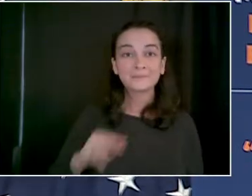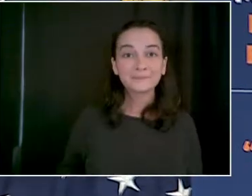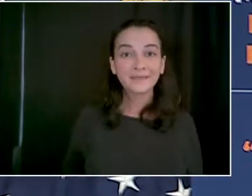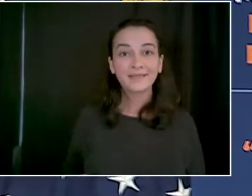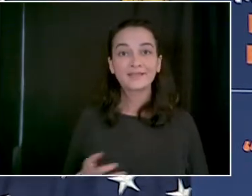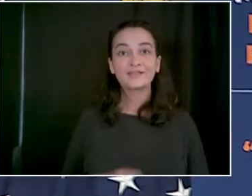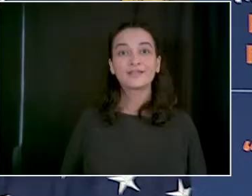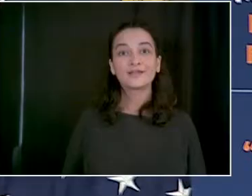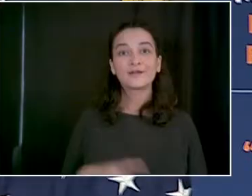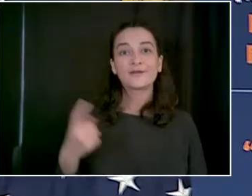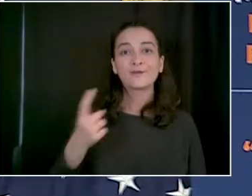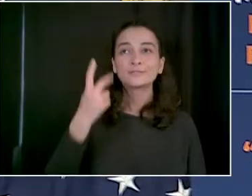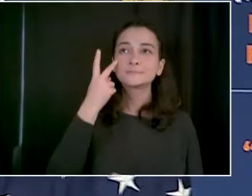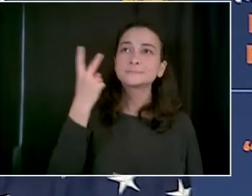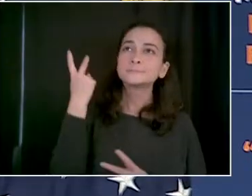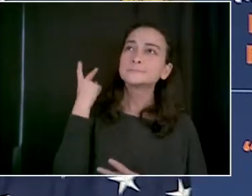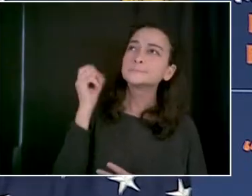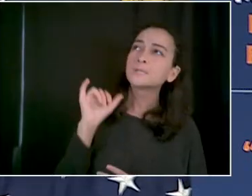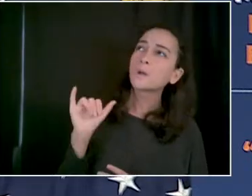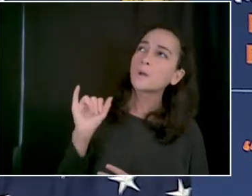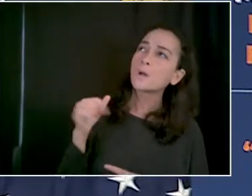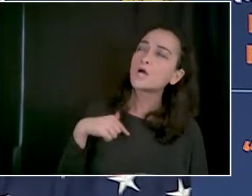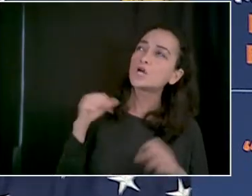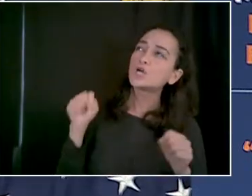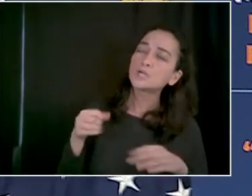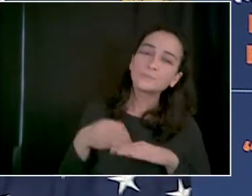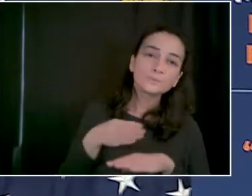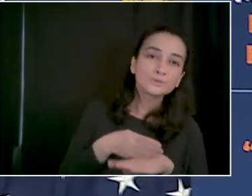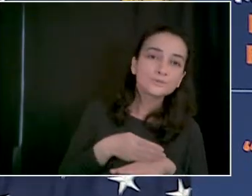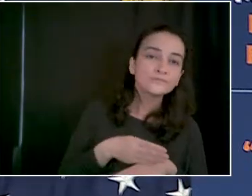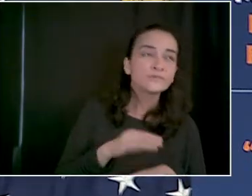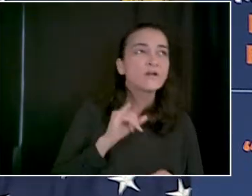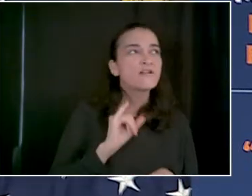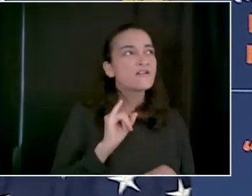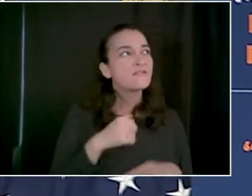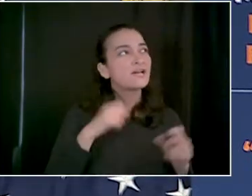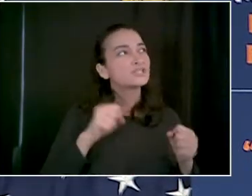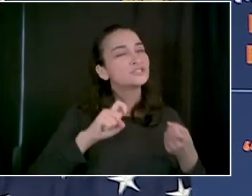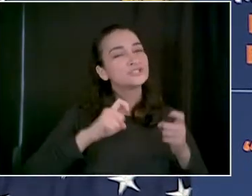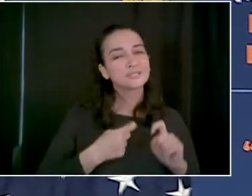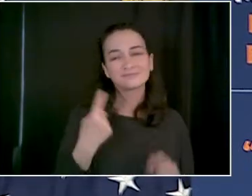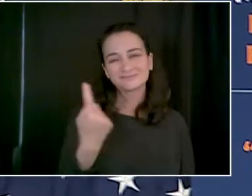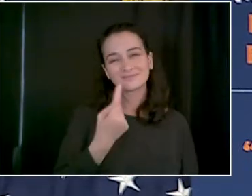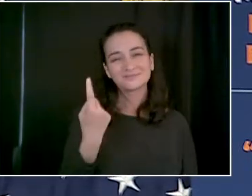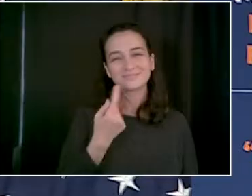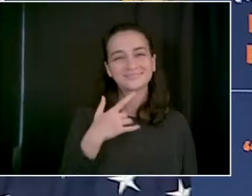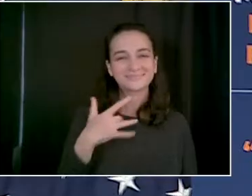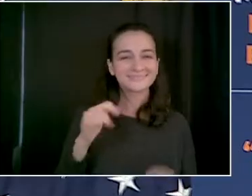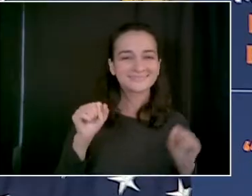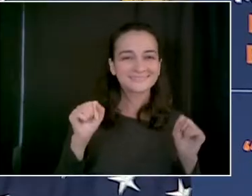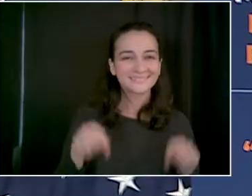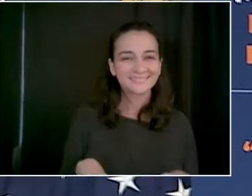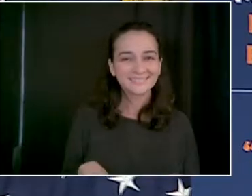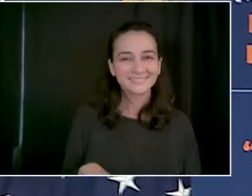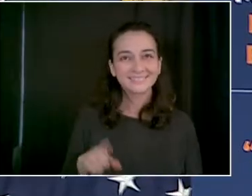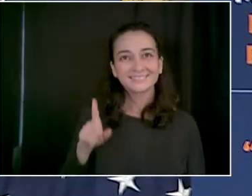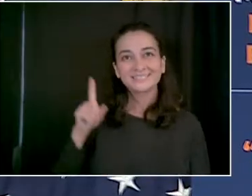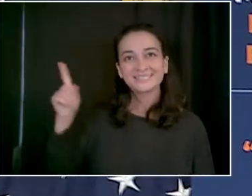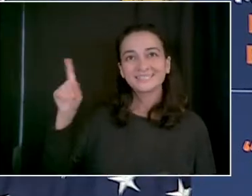is saying the same. I know I did it after my first 100 days, 300 days, 400 days. You know, you say, hey, what could I do